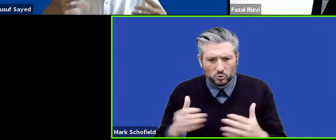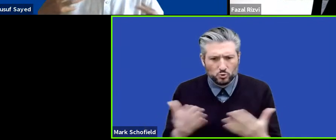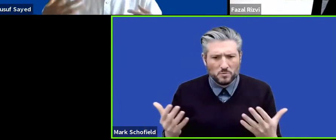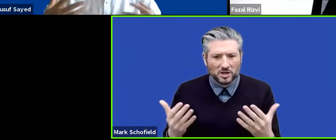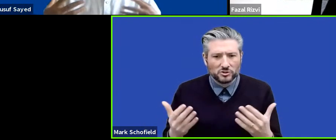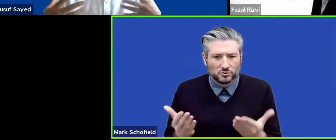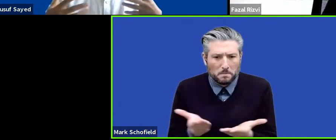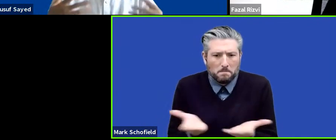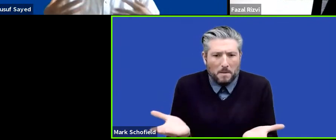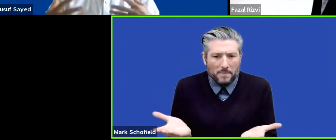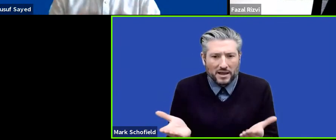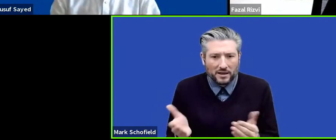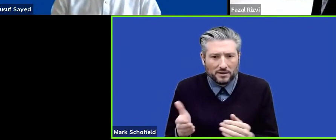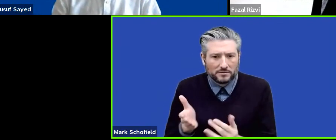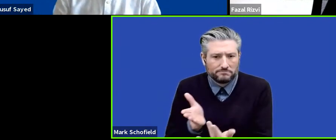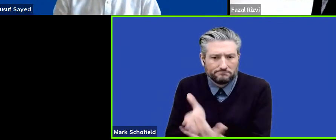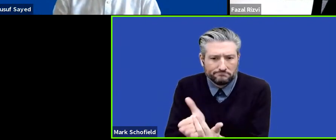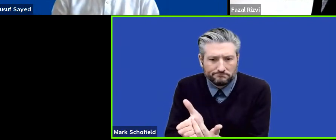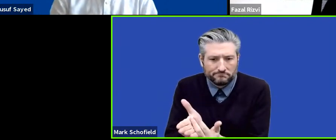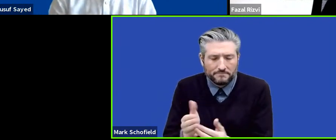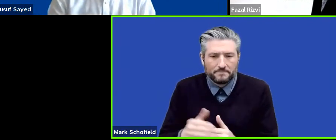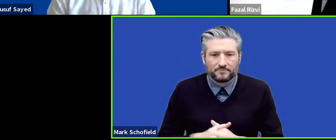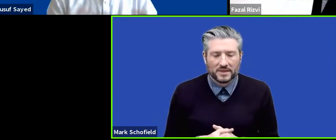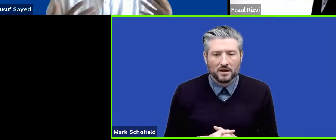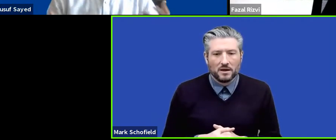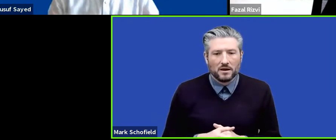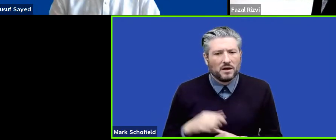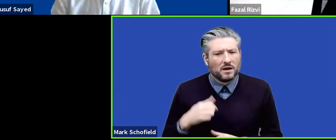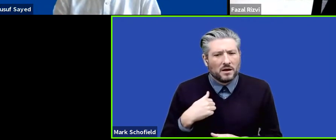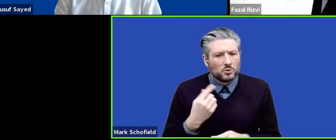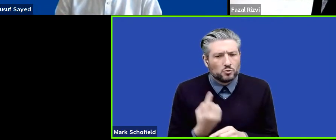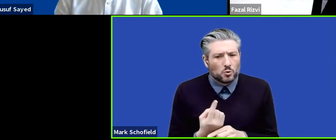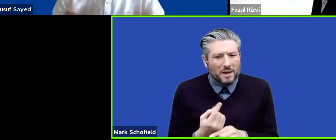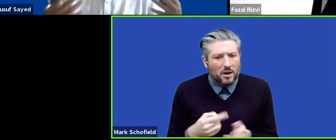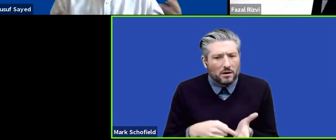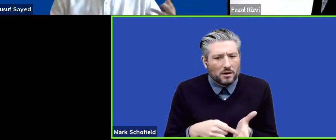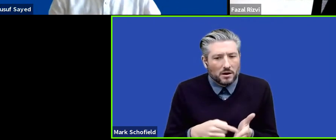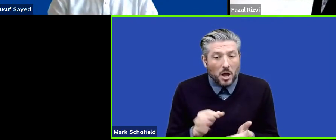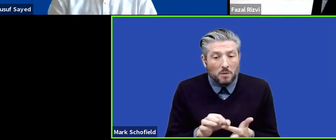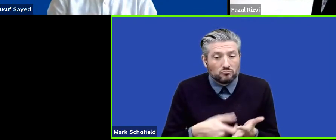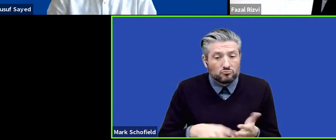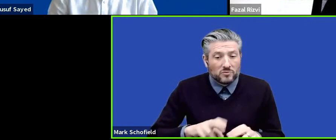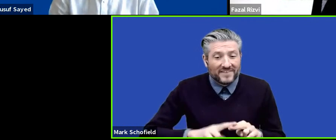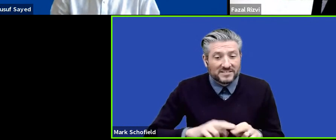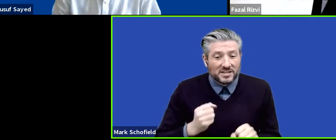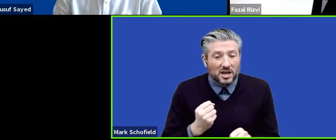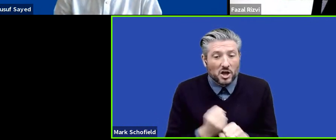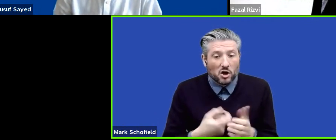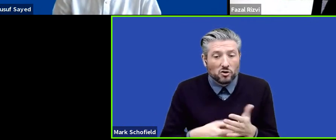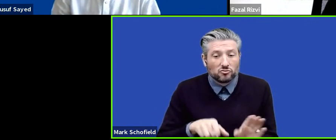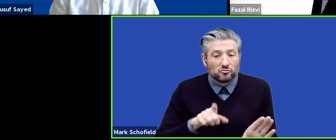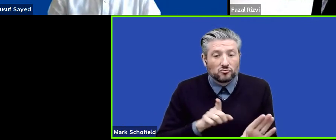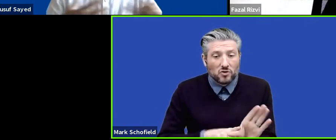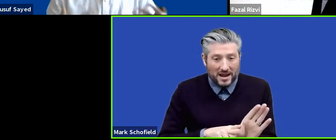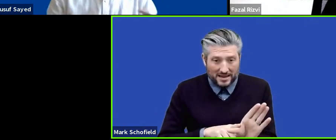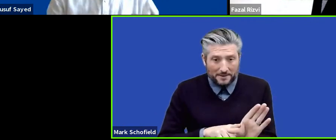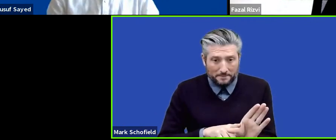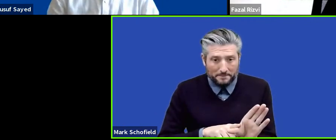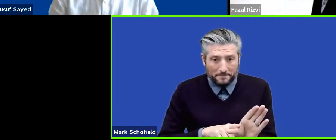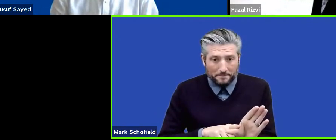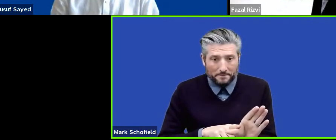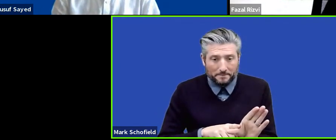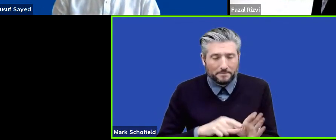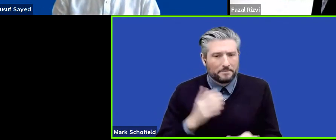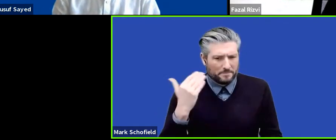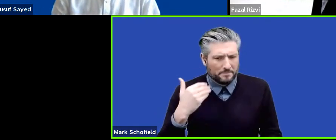whole issue of Professor Gray, who was the chair of the Medical Research Council and one of the key leading figures in